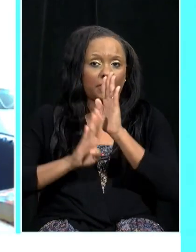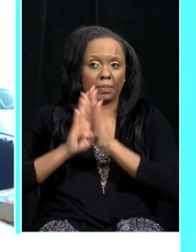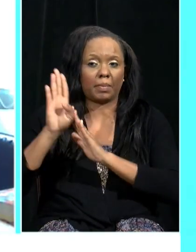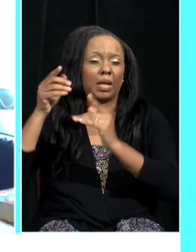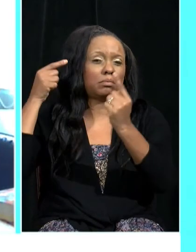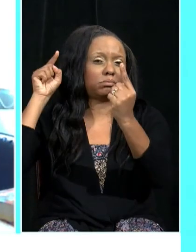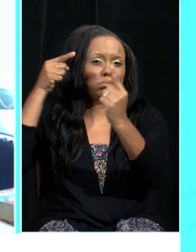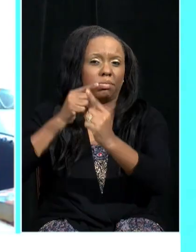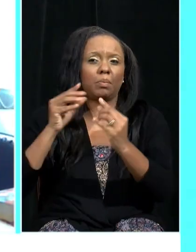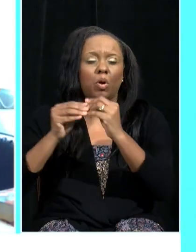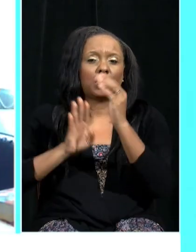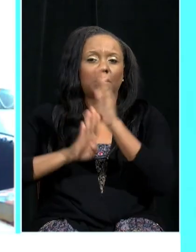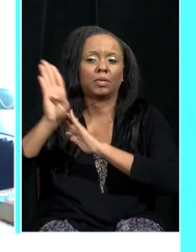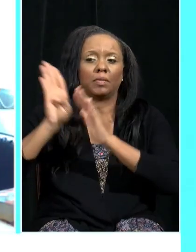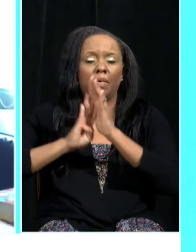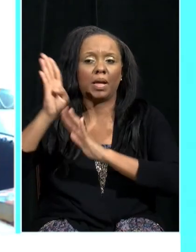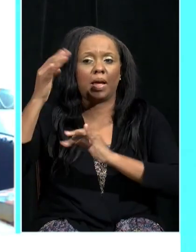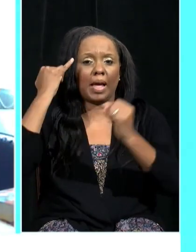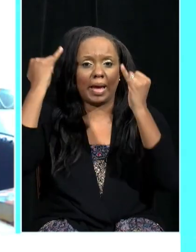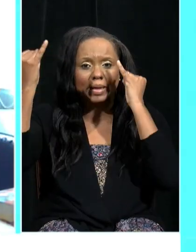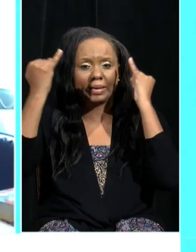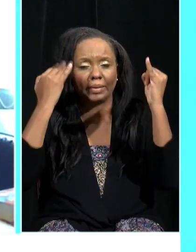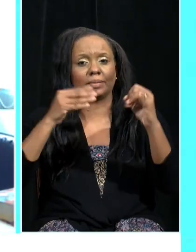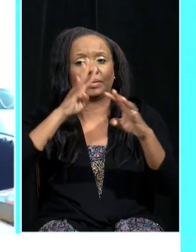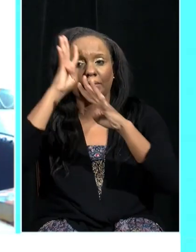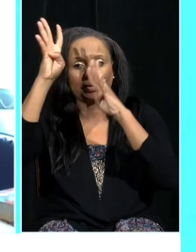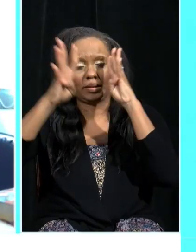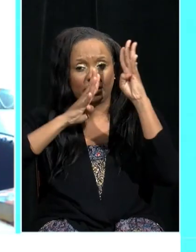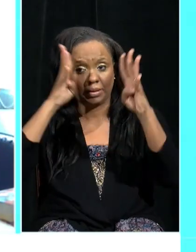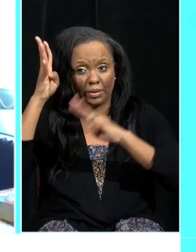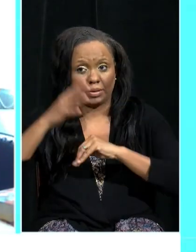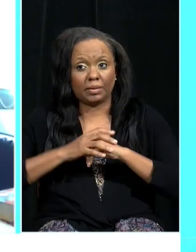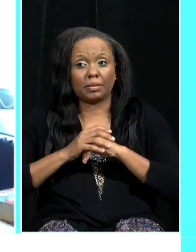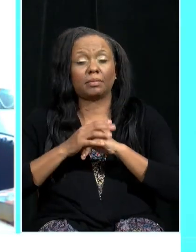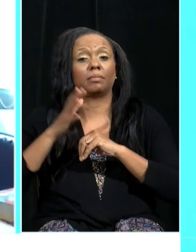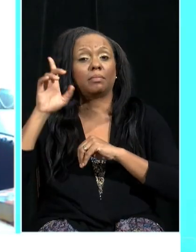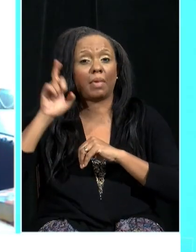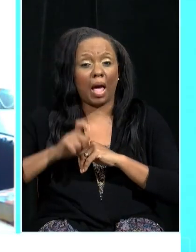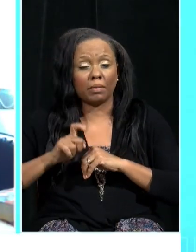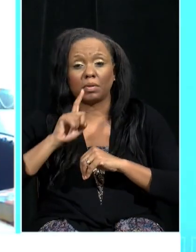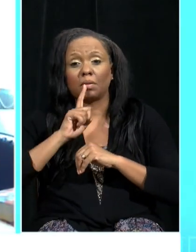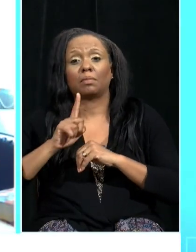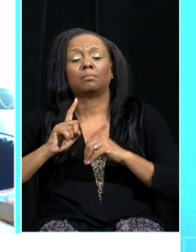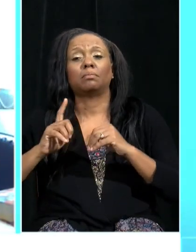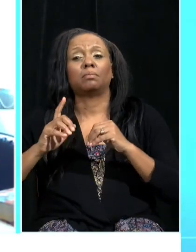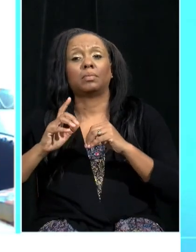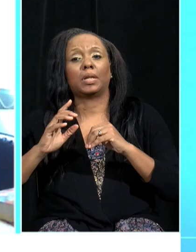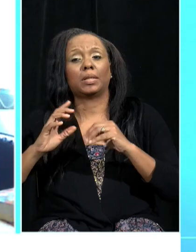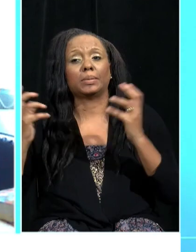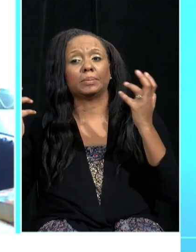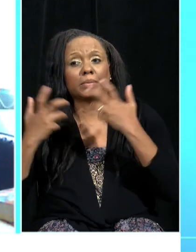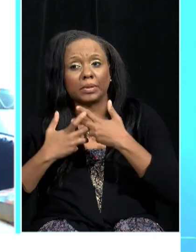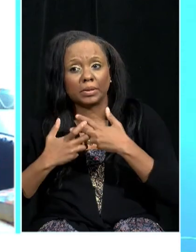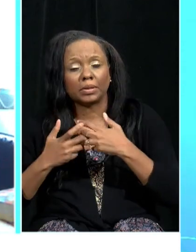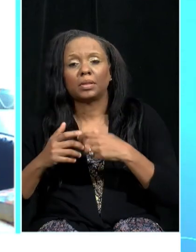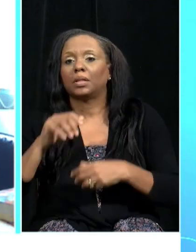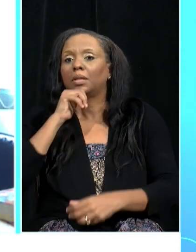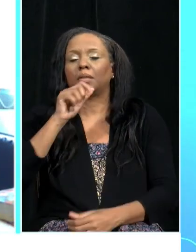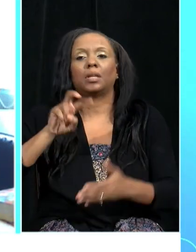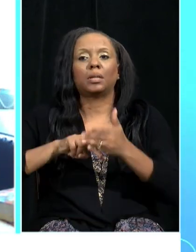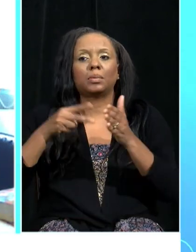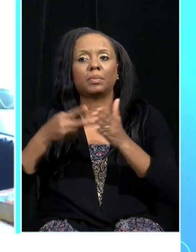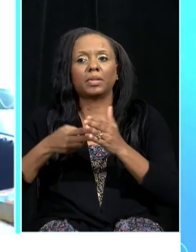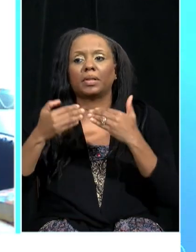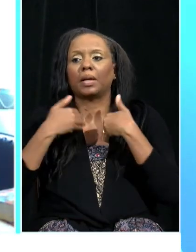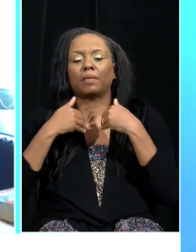and initiatives. And you have to marry the two. And that may not necessarily mean that you are running surpluses